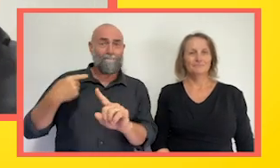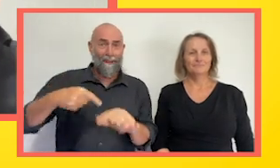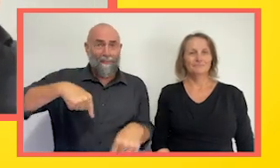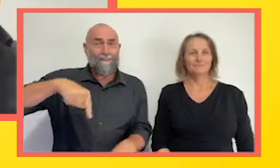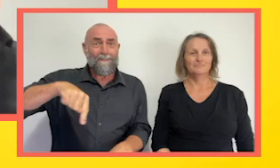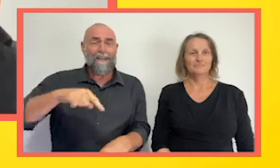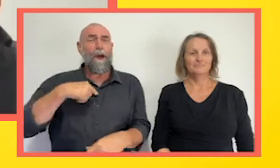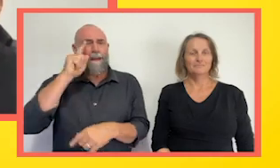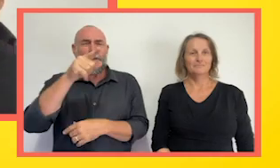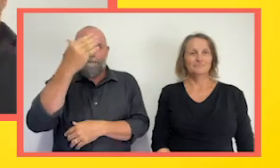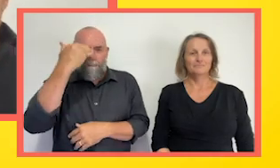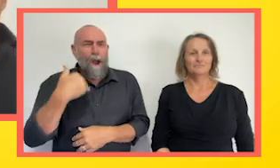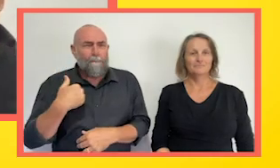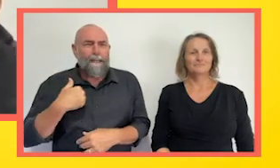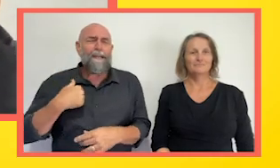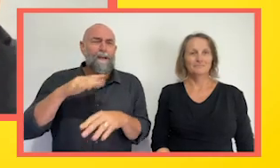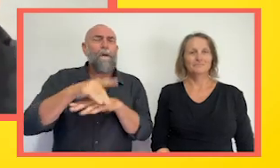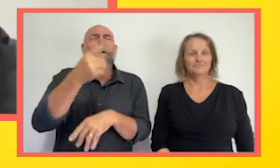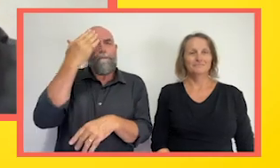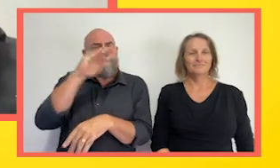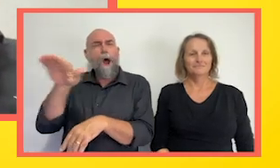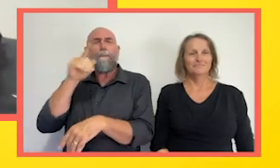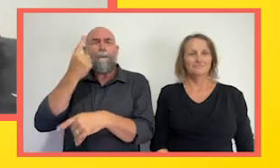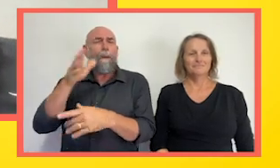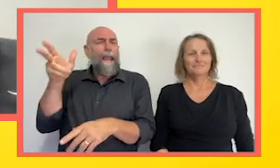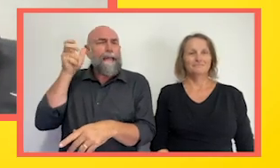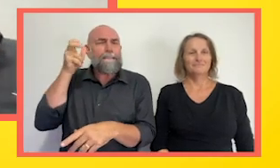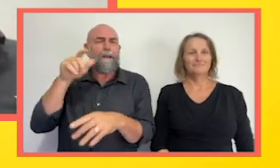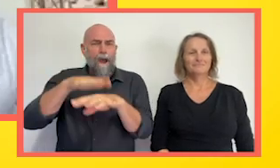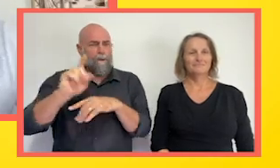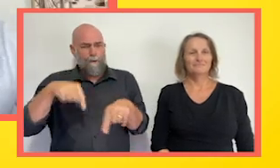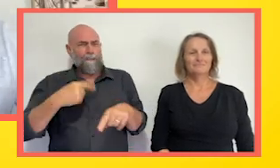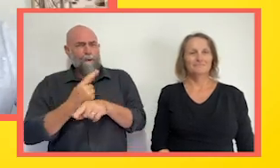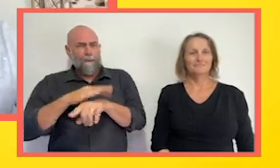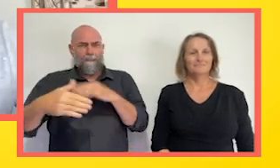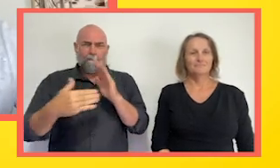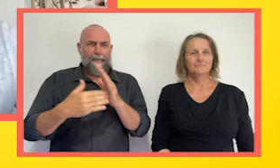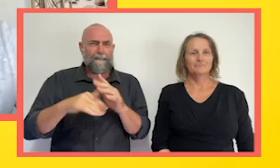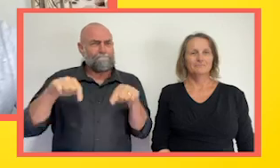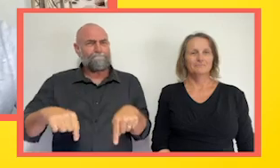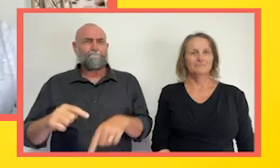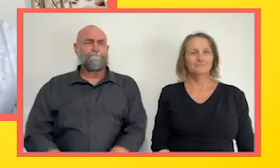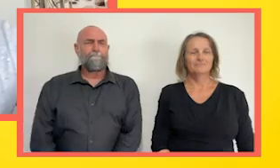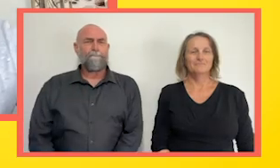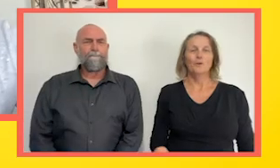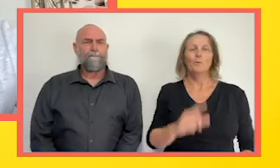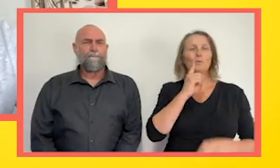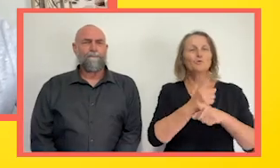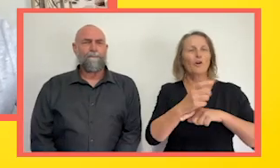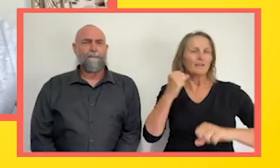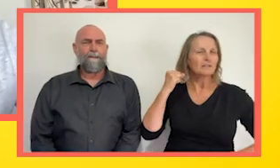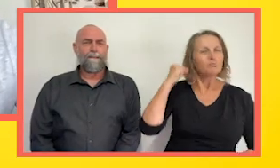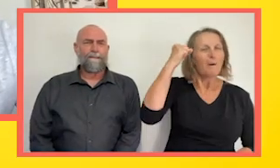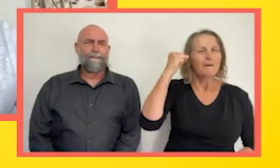if you could remind us or remind the listener what the You Little Ripper moment is. Yeah, mate, a You Little Ripper moment is something that's happened,